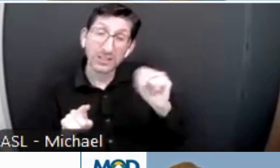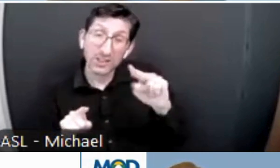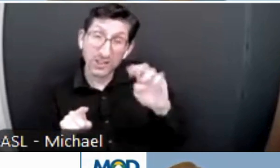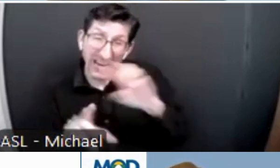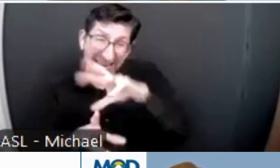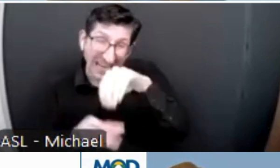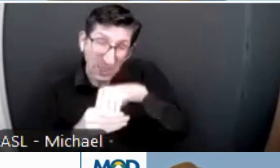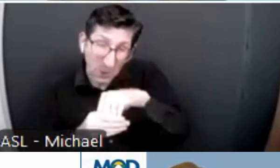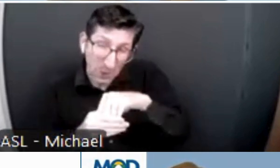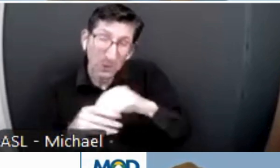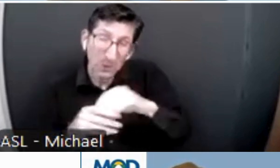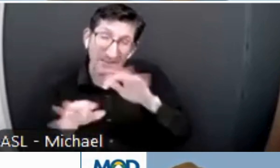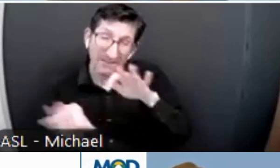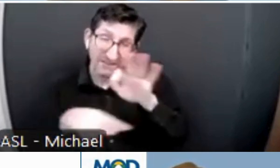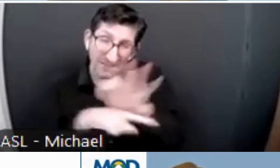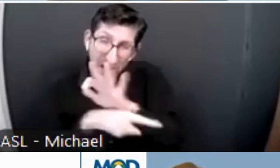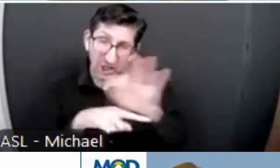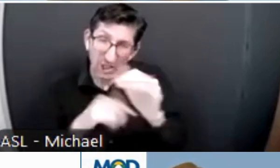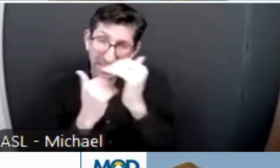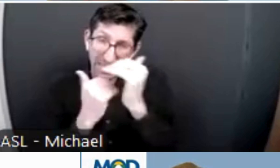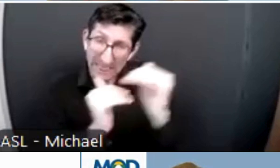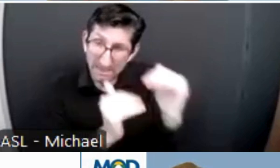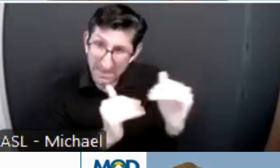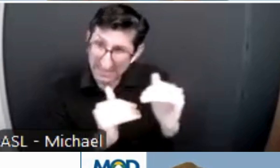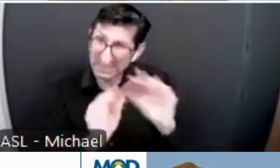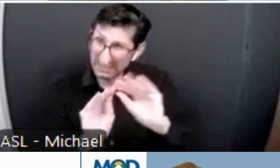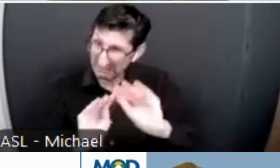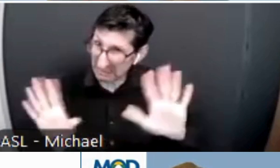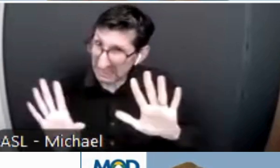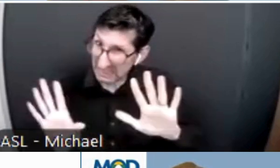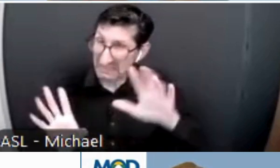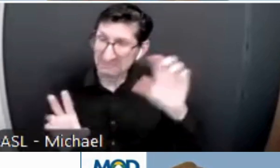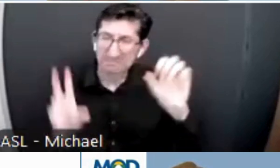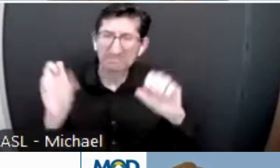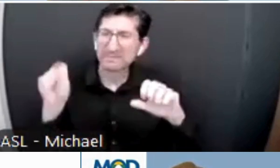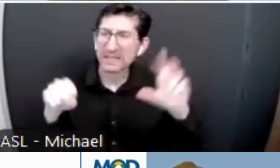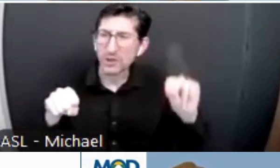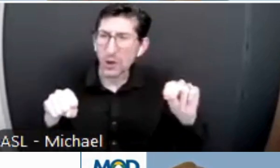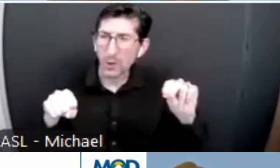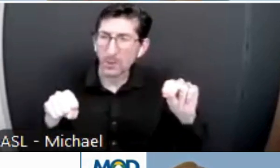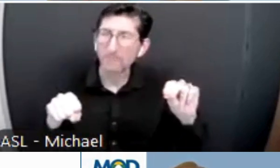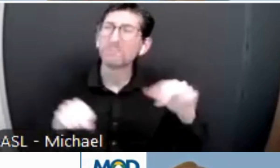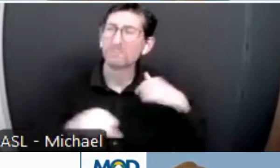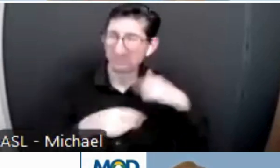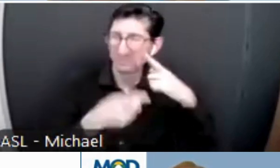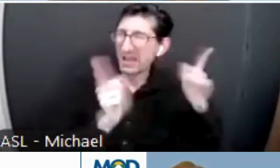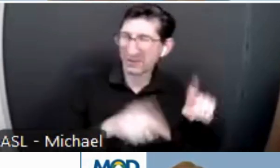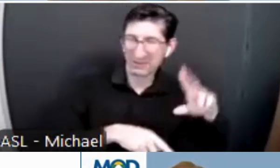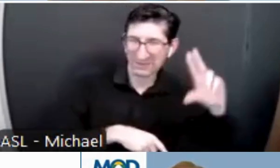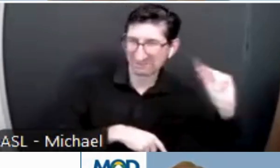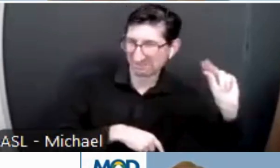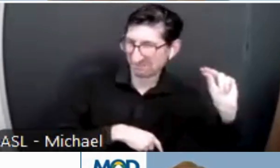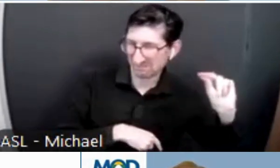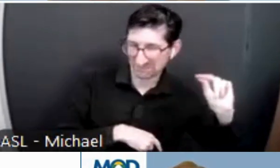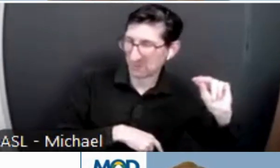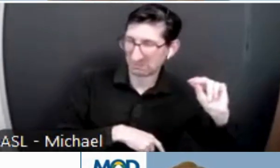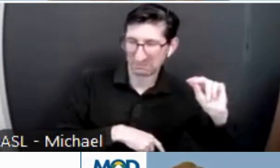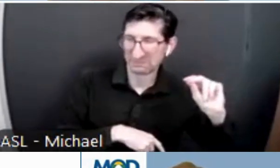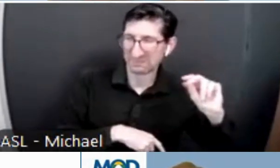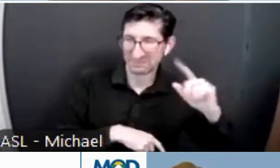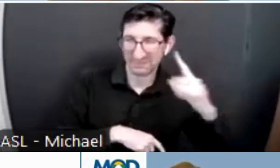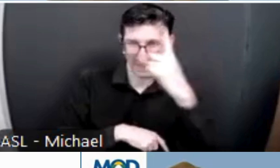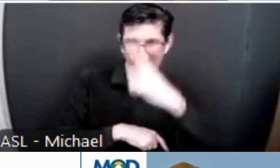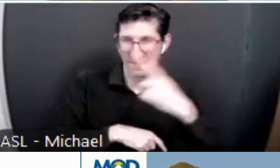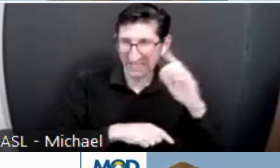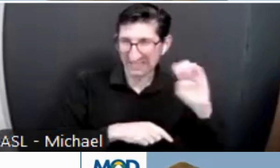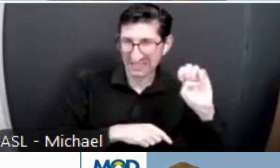functional limitations? Yes or no? I would agree with the emojis here that no, she hasn't